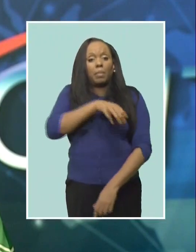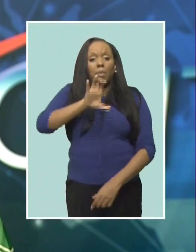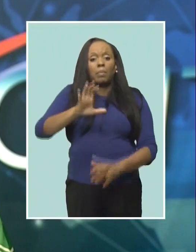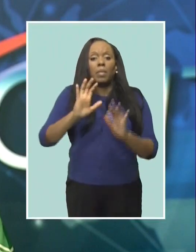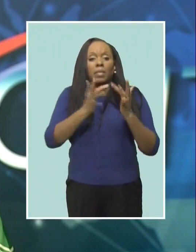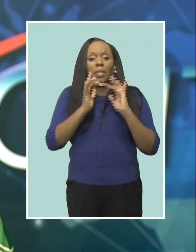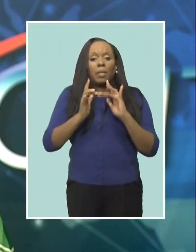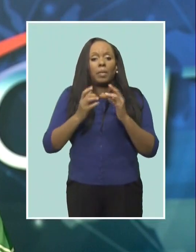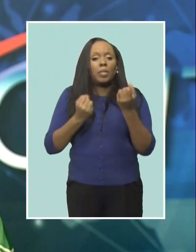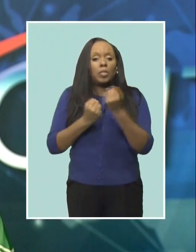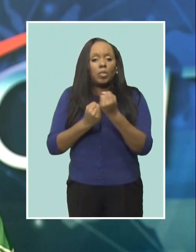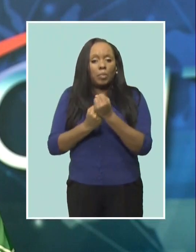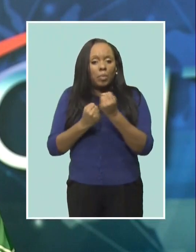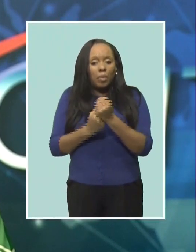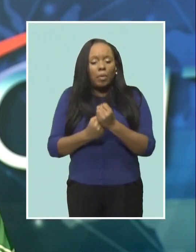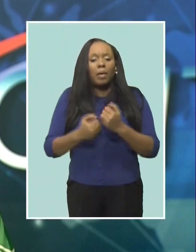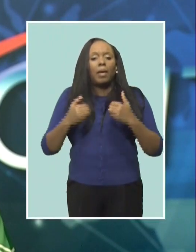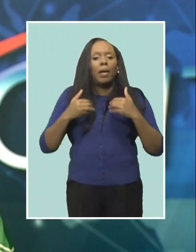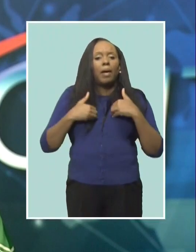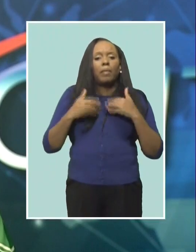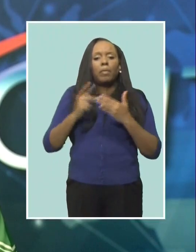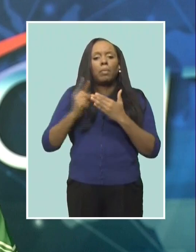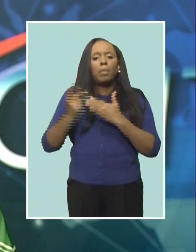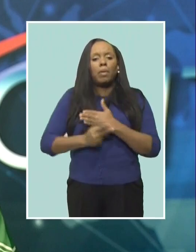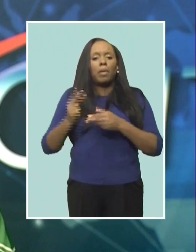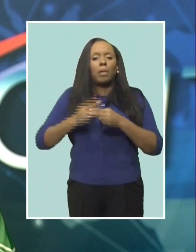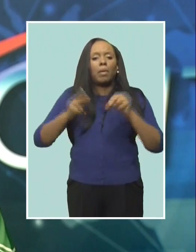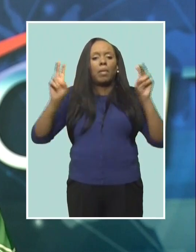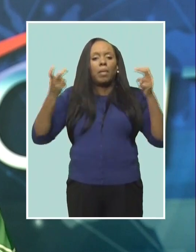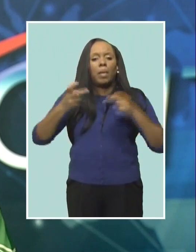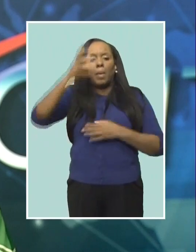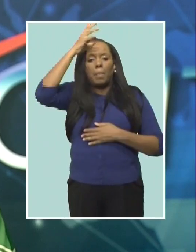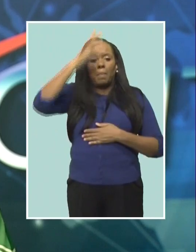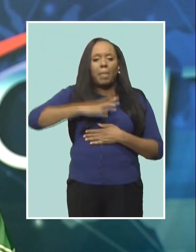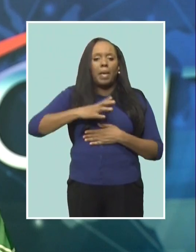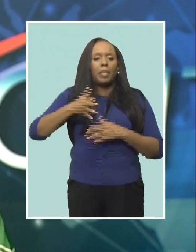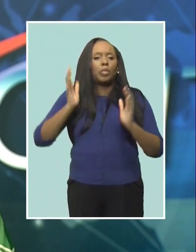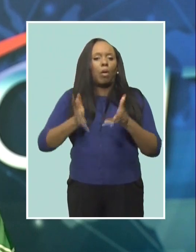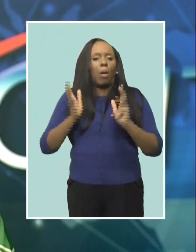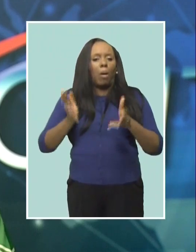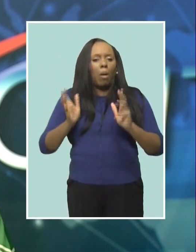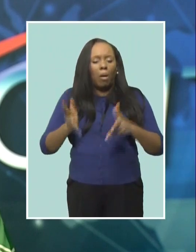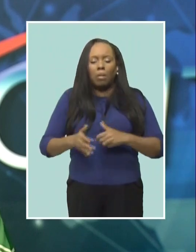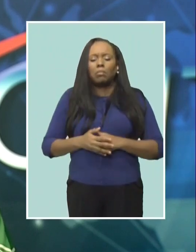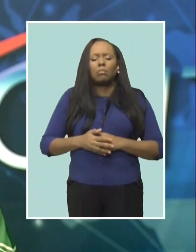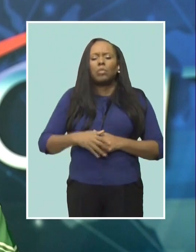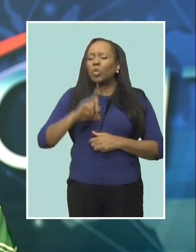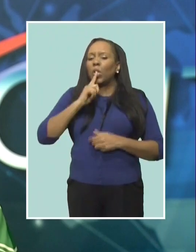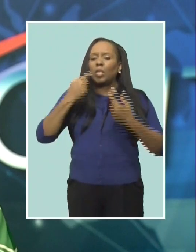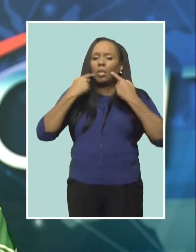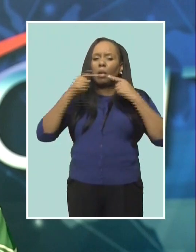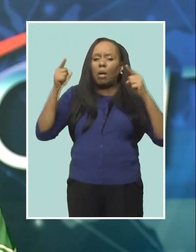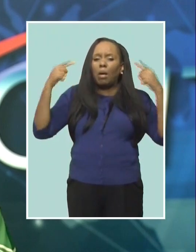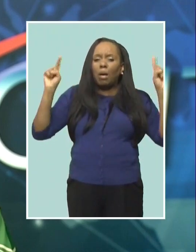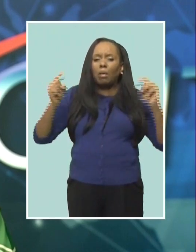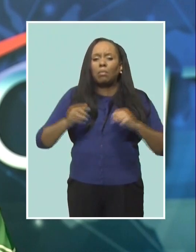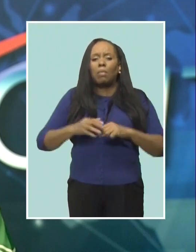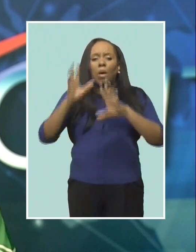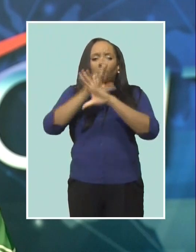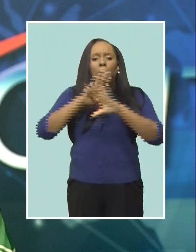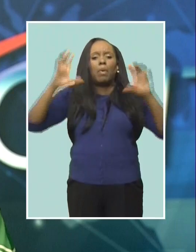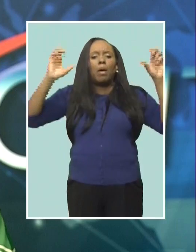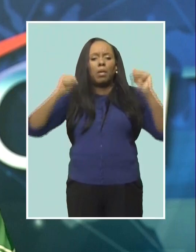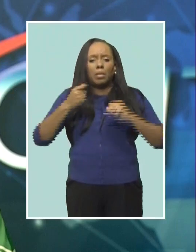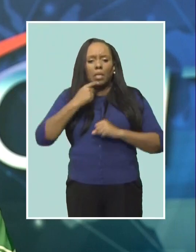Network support through its initiative Men's Talk is reaping success, bringing about changes in participants. Founder and President